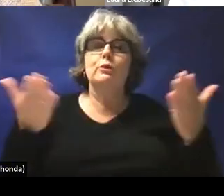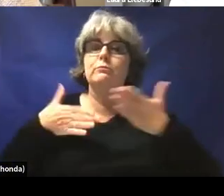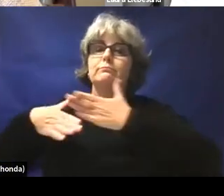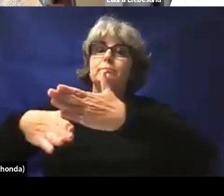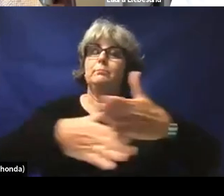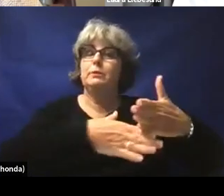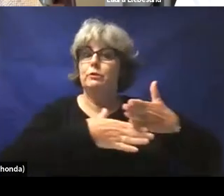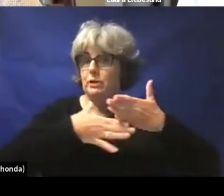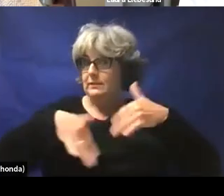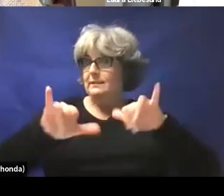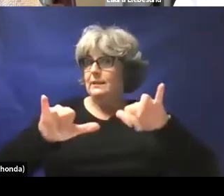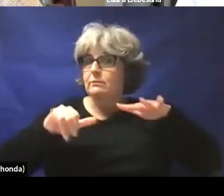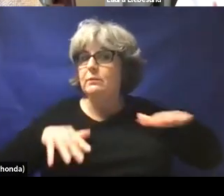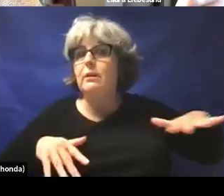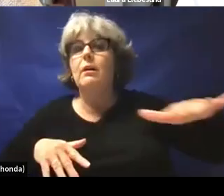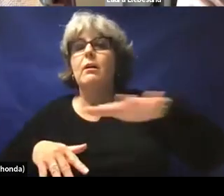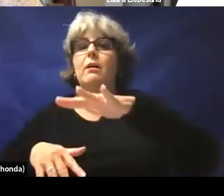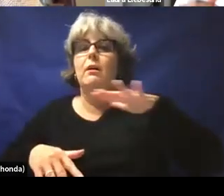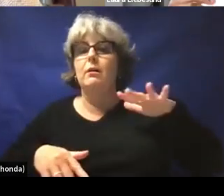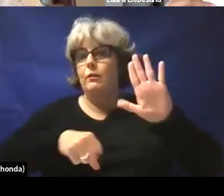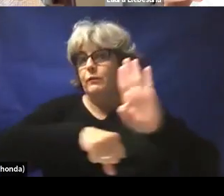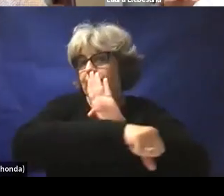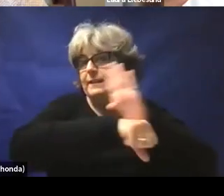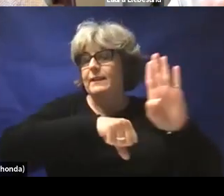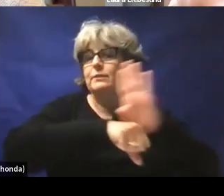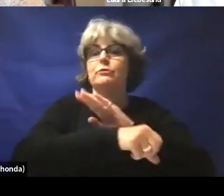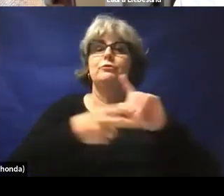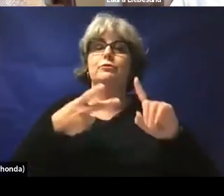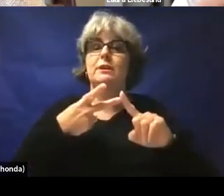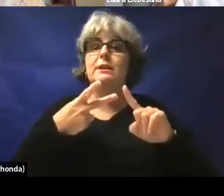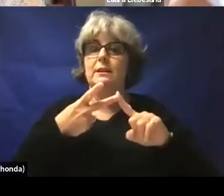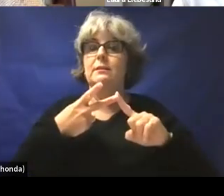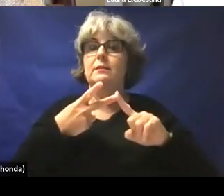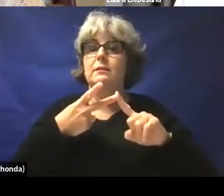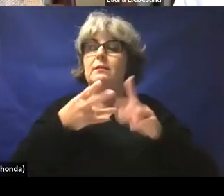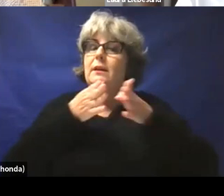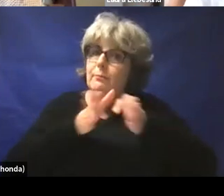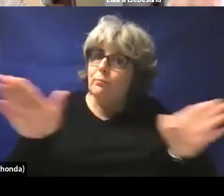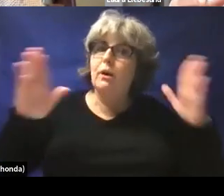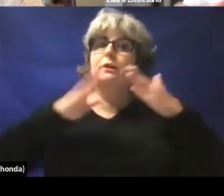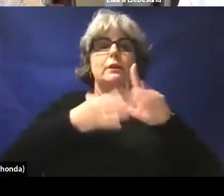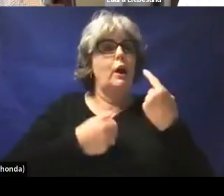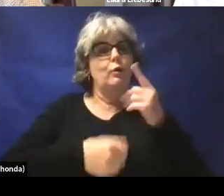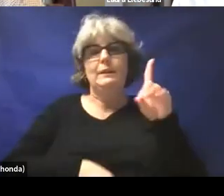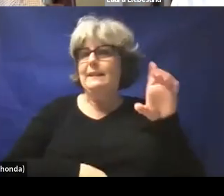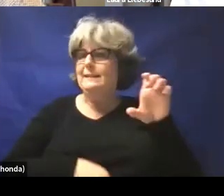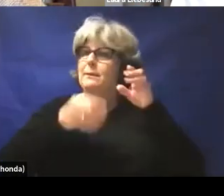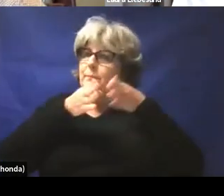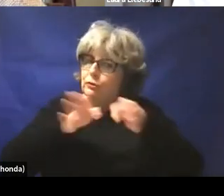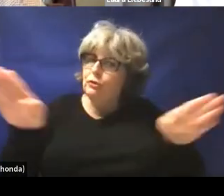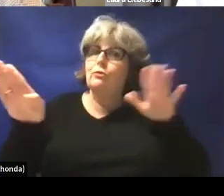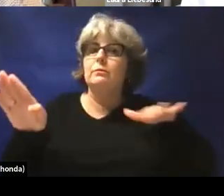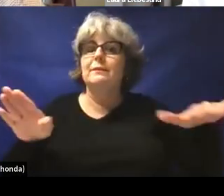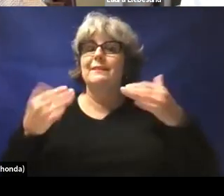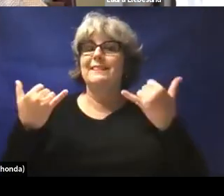shared across the industry and broader community, not just in DC. And